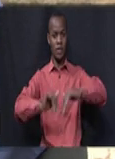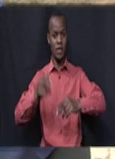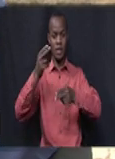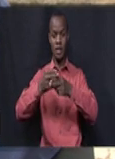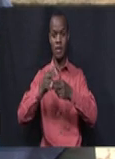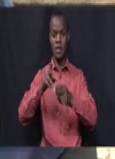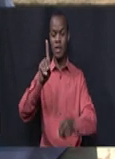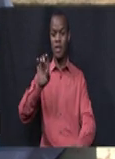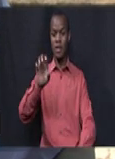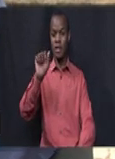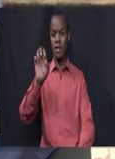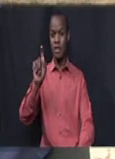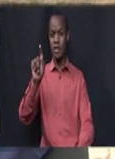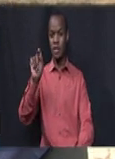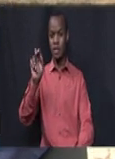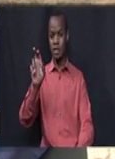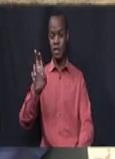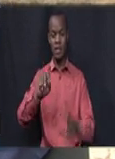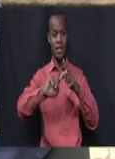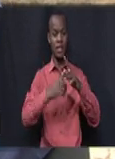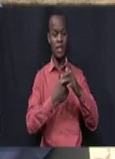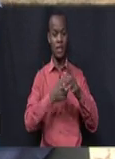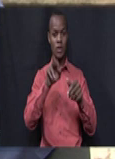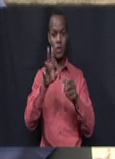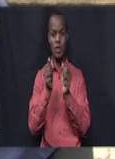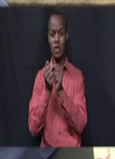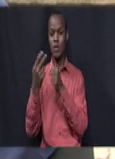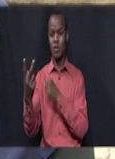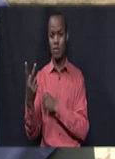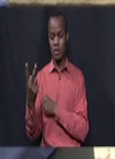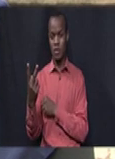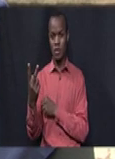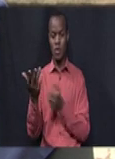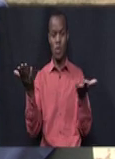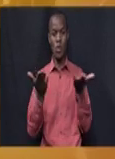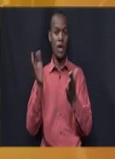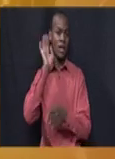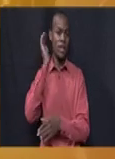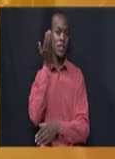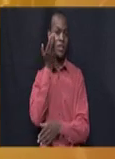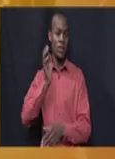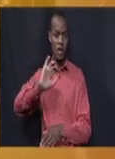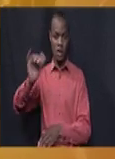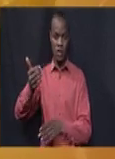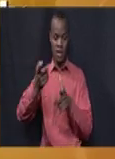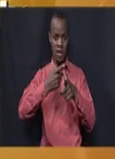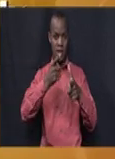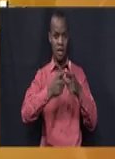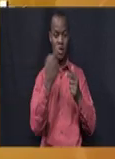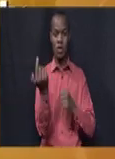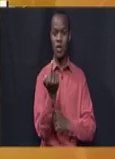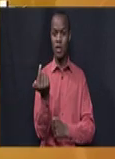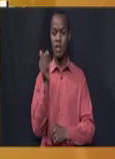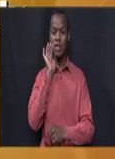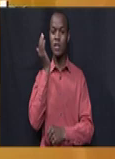Desert Weavers. The Desert Weavers started in 2012 in Isiolo County. Then it was only Isiolo County